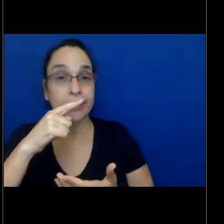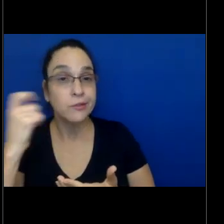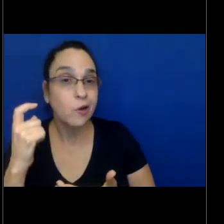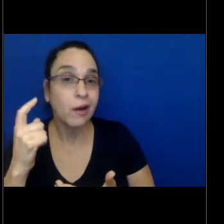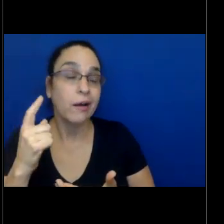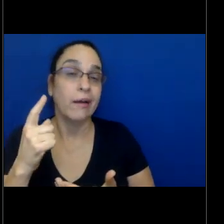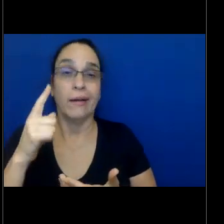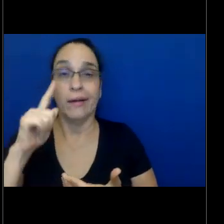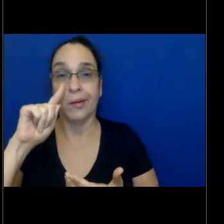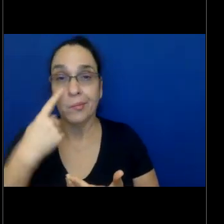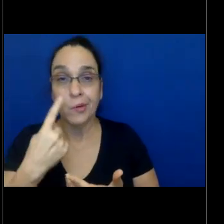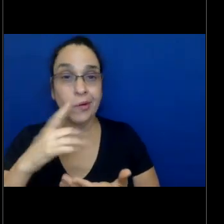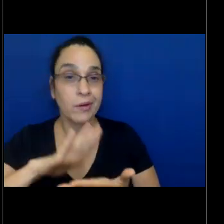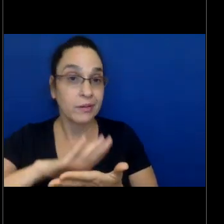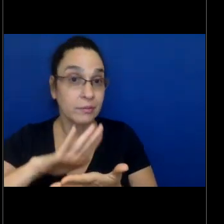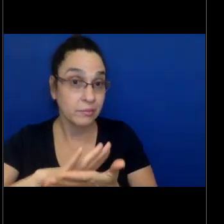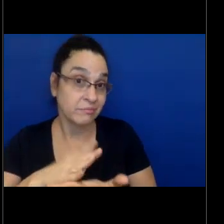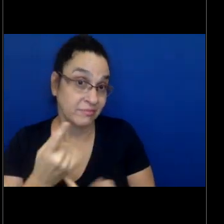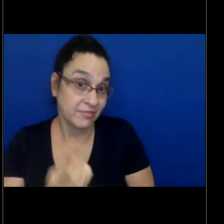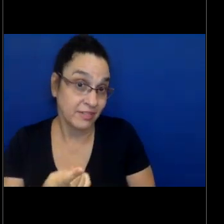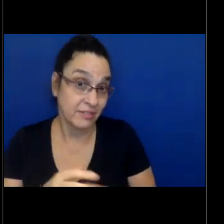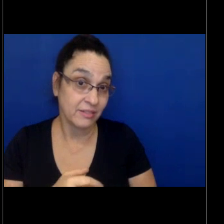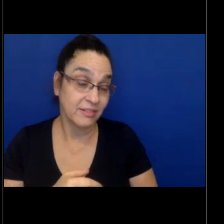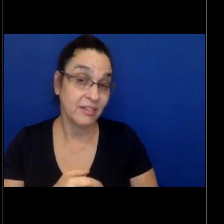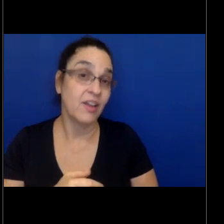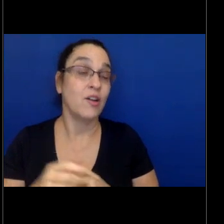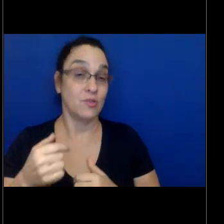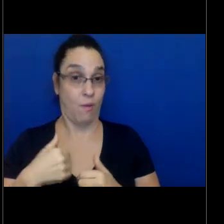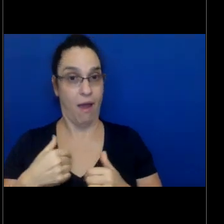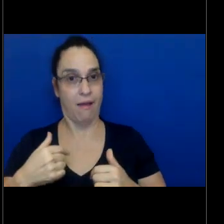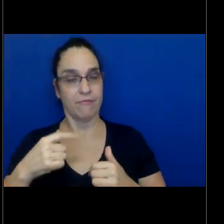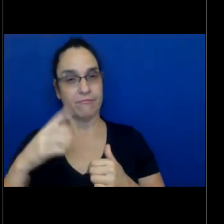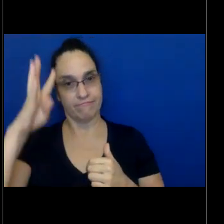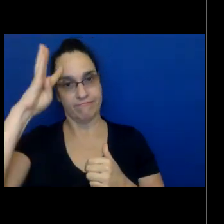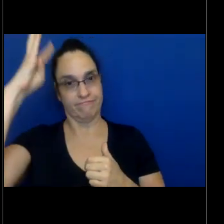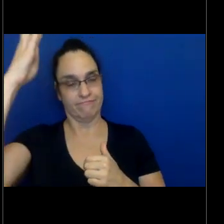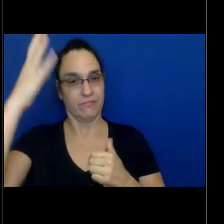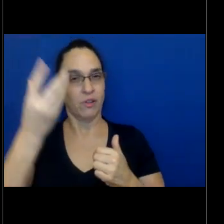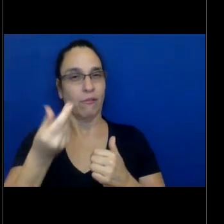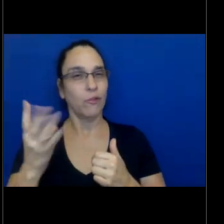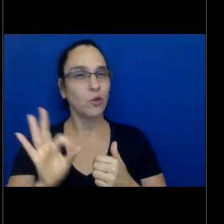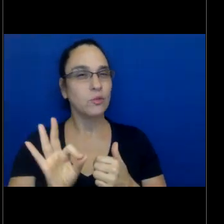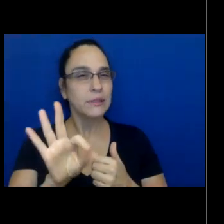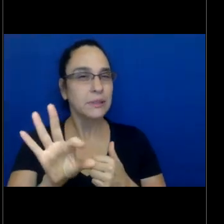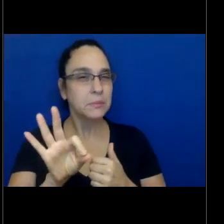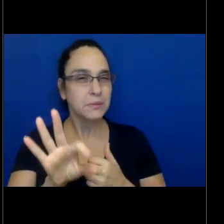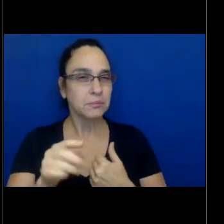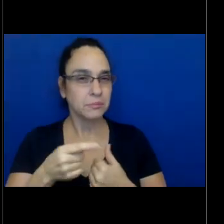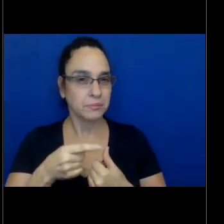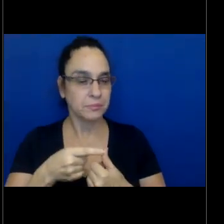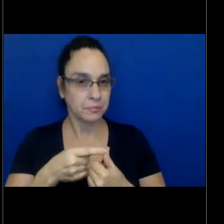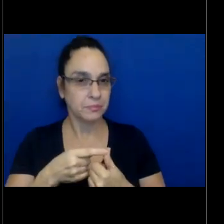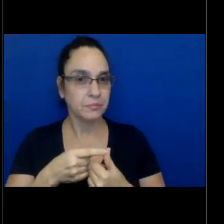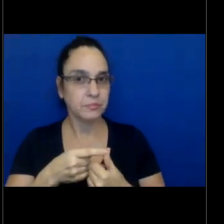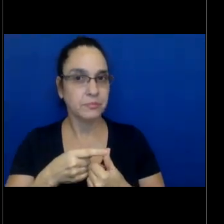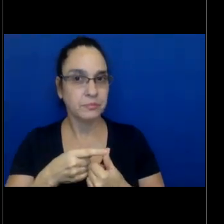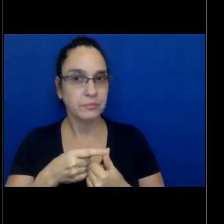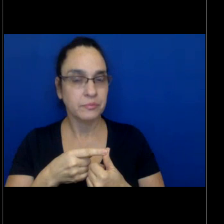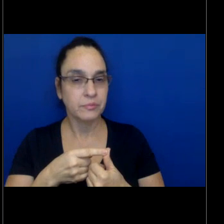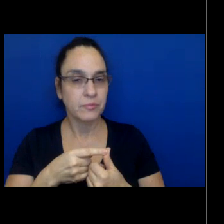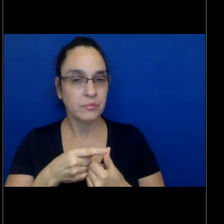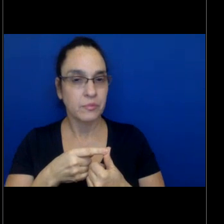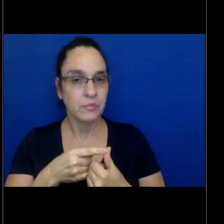have come up with a couple of tricks. Okay, the first trick is that you want to rehearse your story in